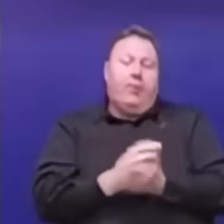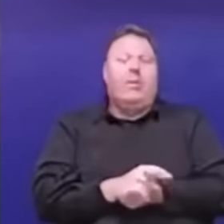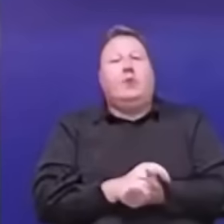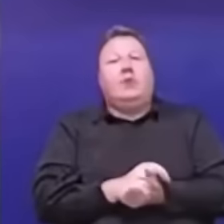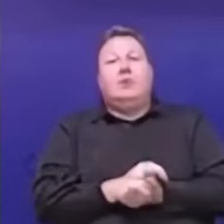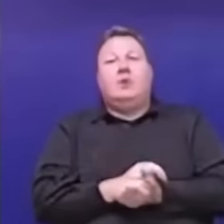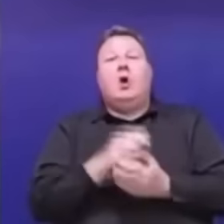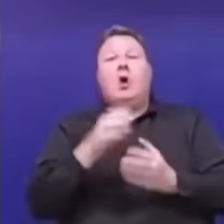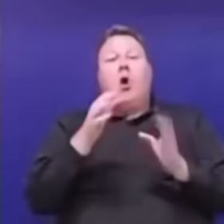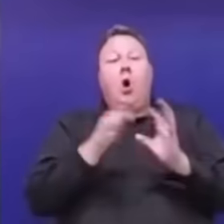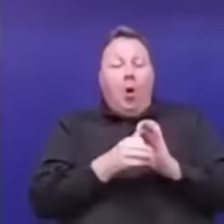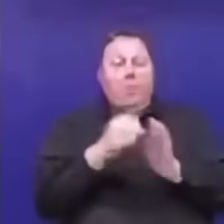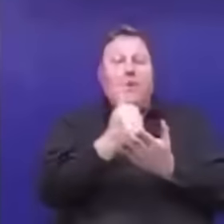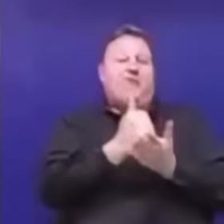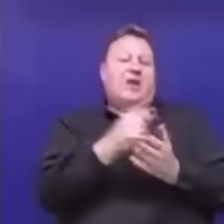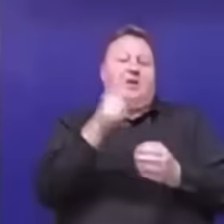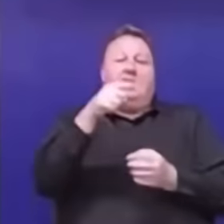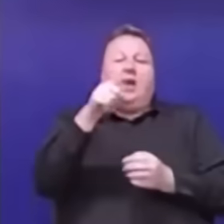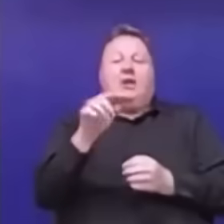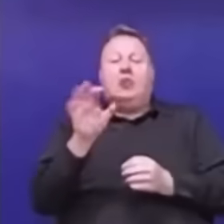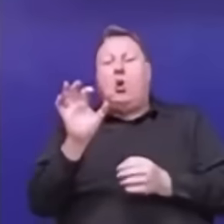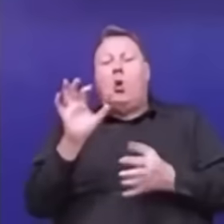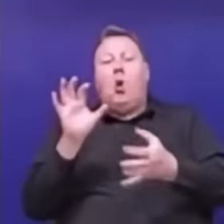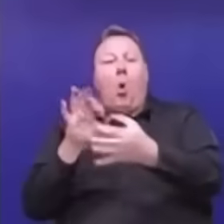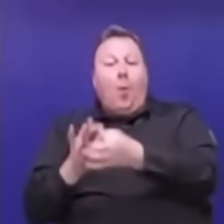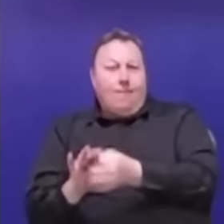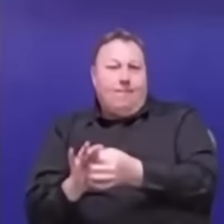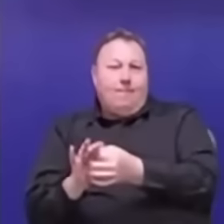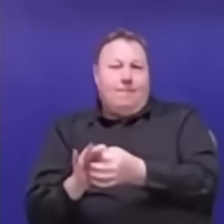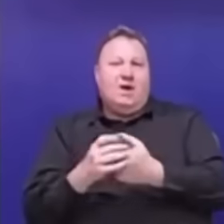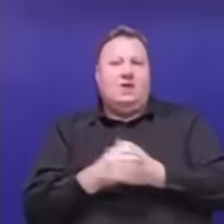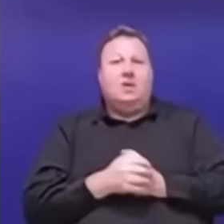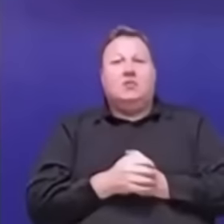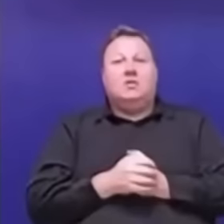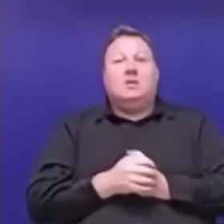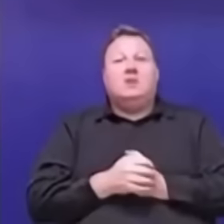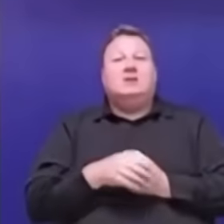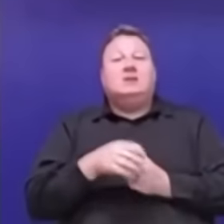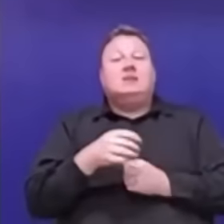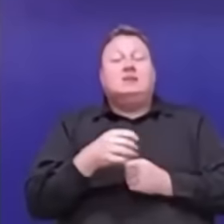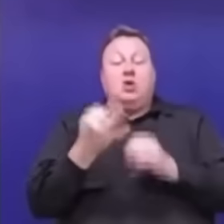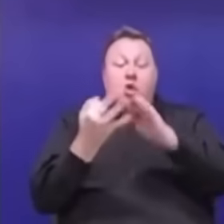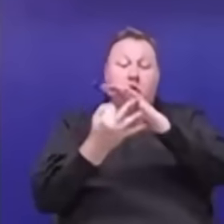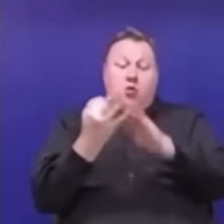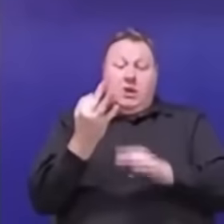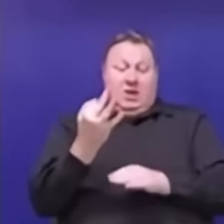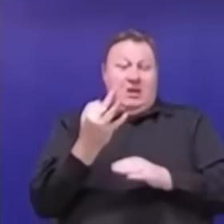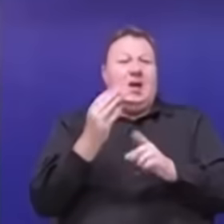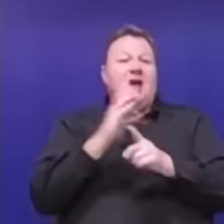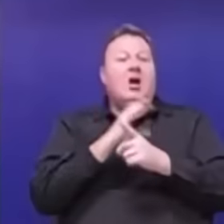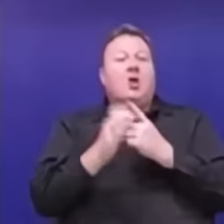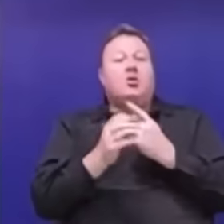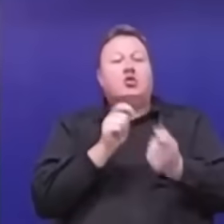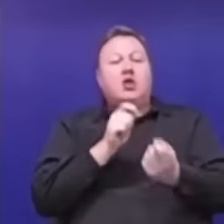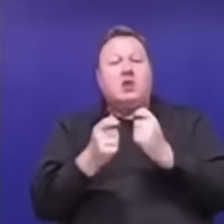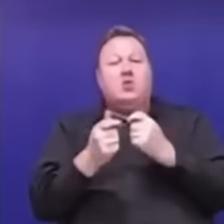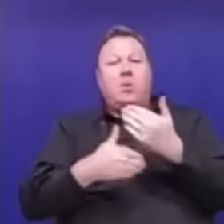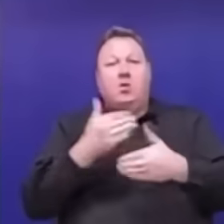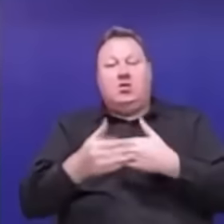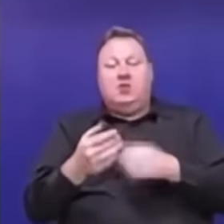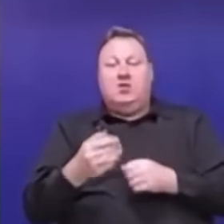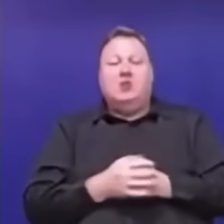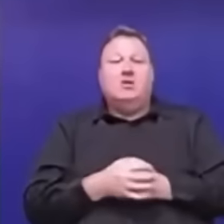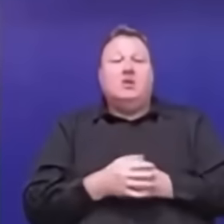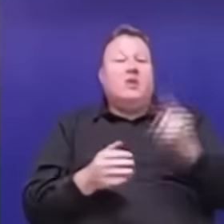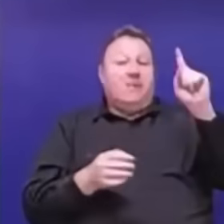Chair, these three flagship reforms are supported by a comprehensive culture change process. This includes a digital